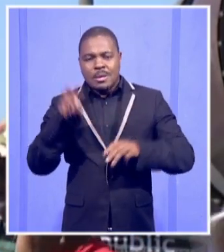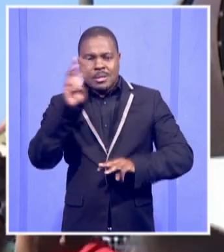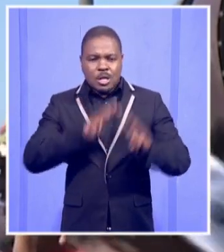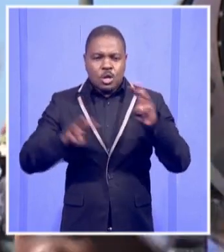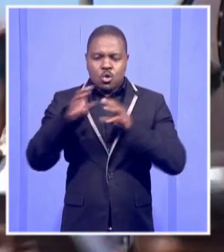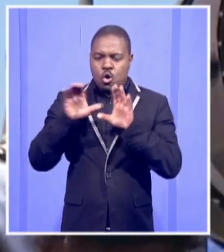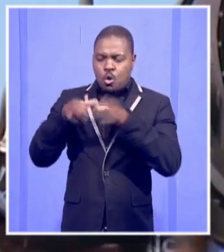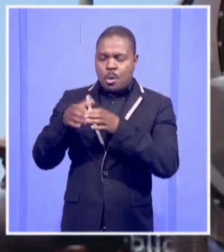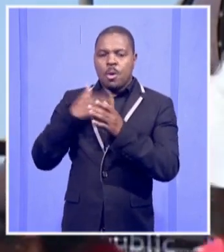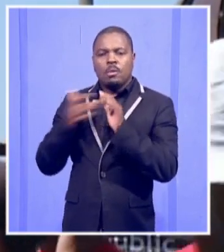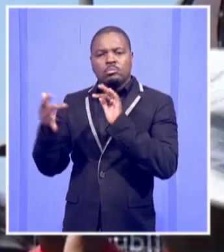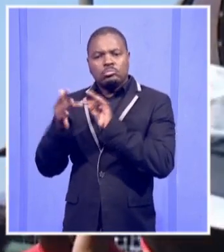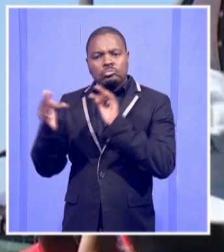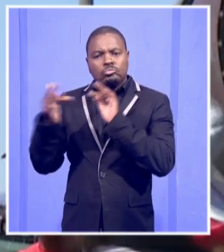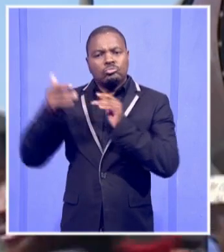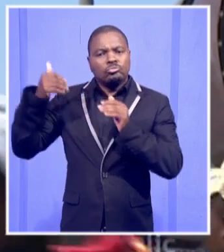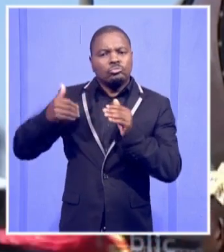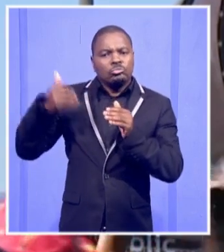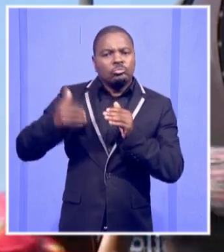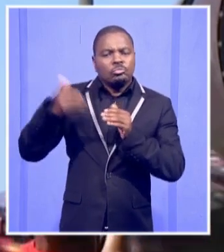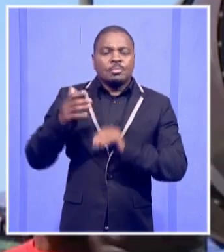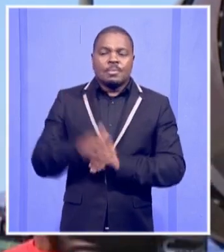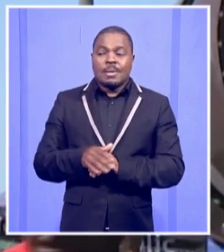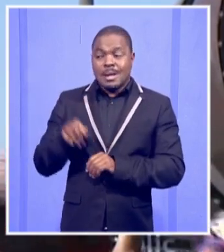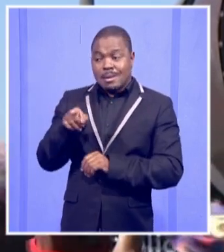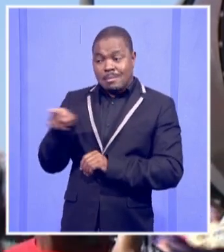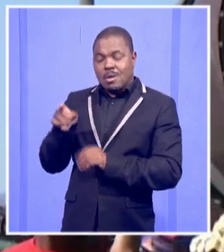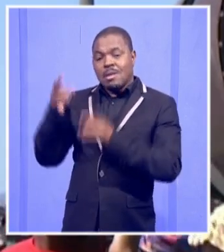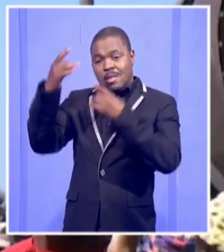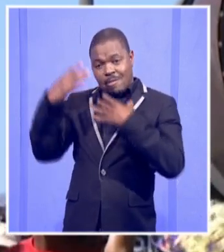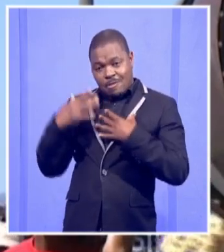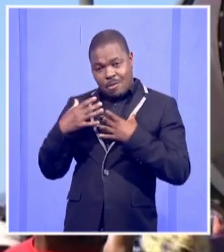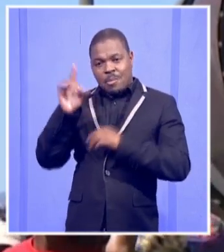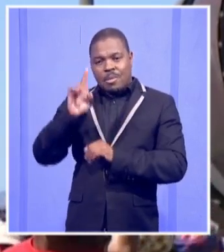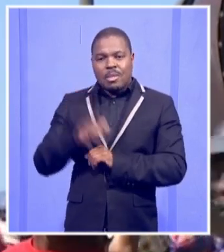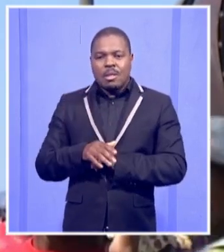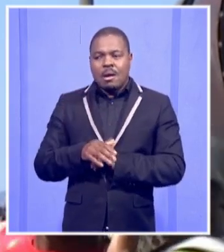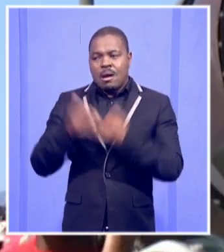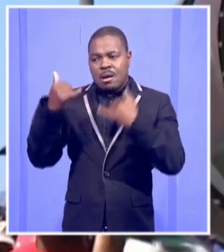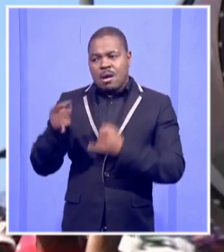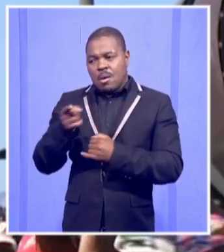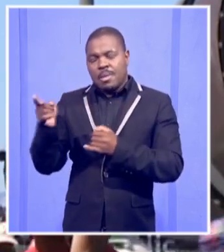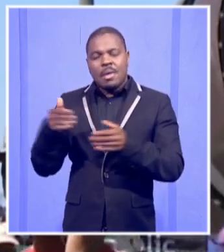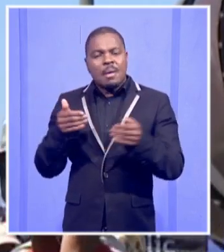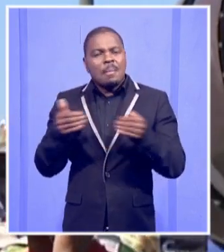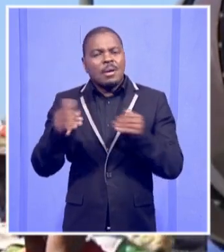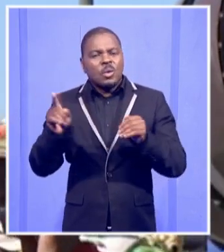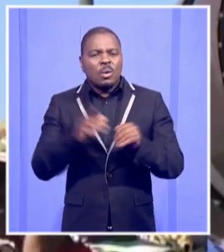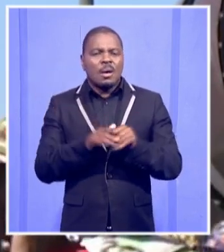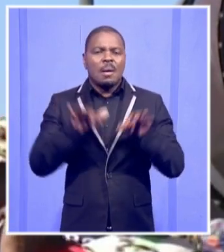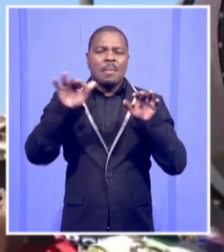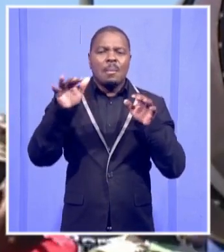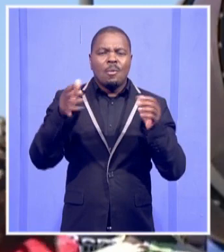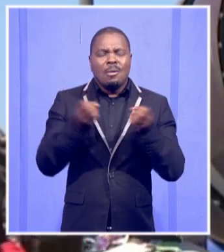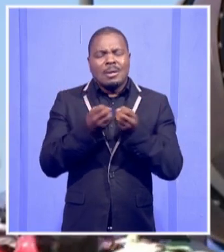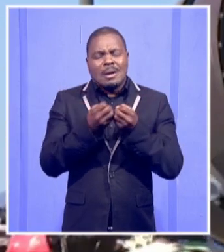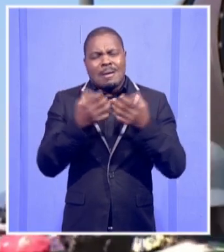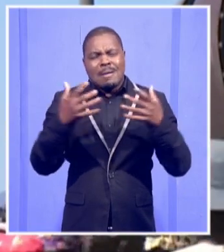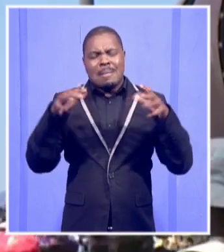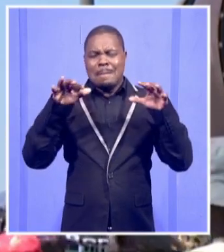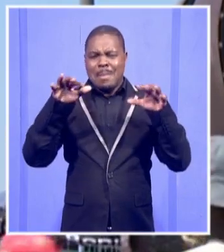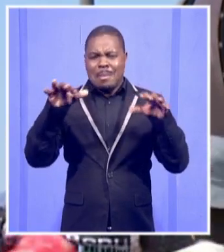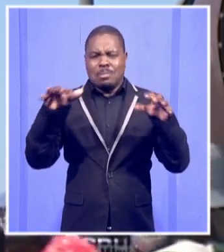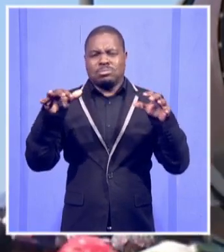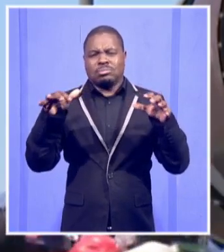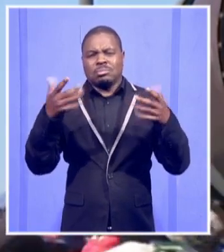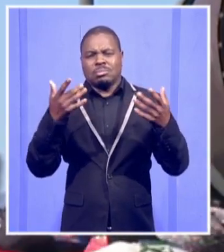cluster, and they've told us that the only thing that they are managing now, it's numbers of people in